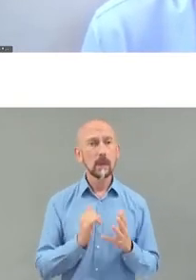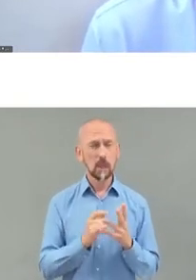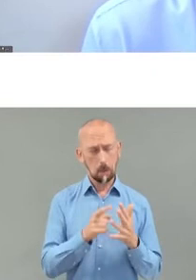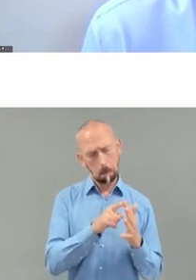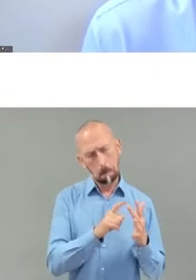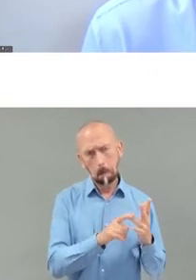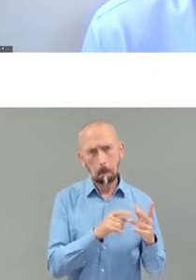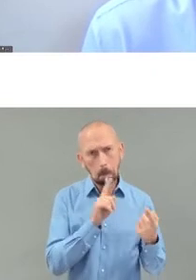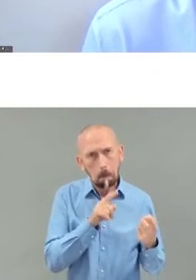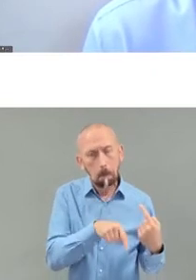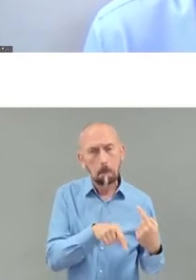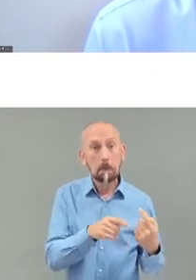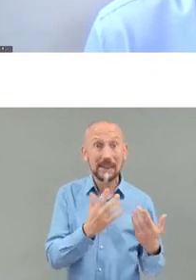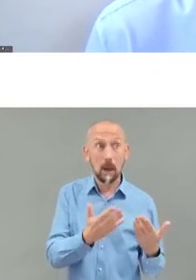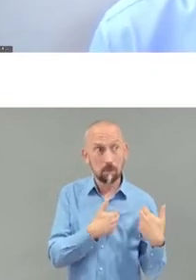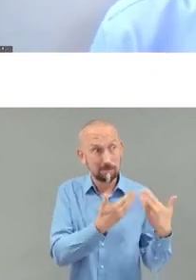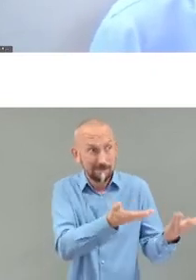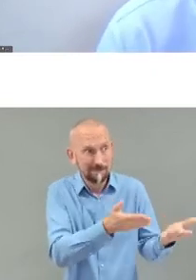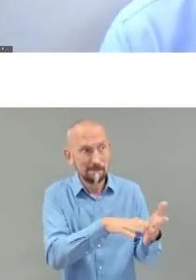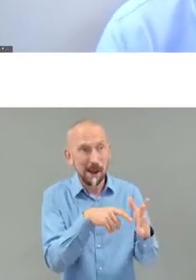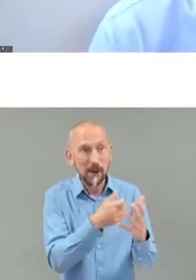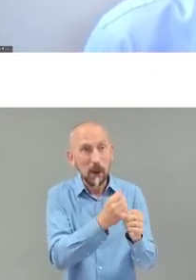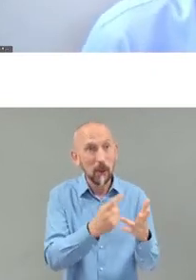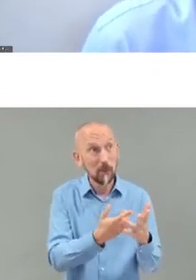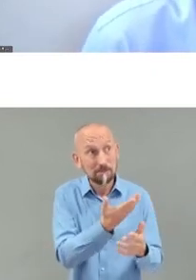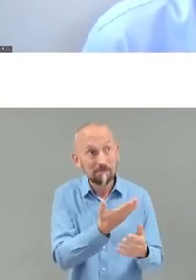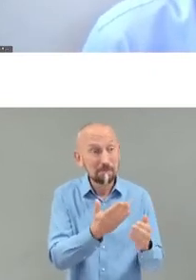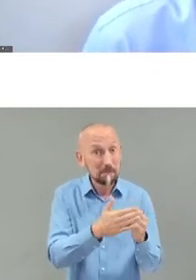to Margot to pick up on a couple of questions of her own.